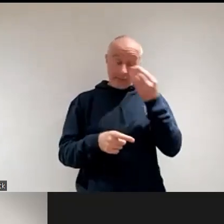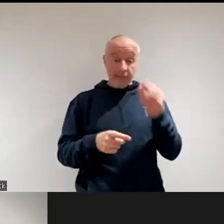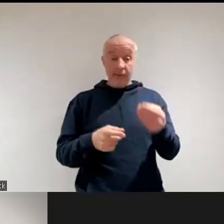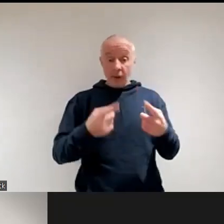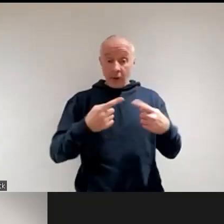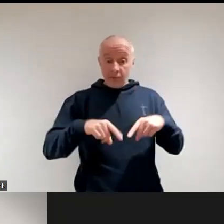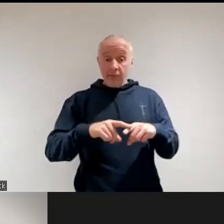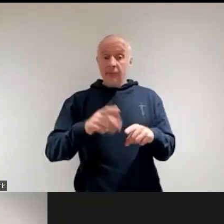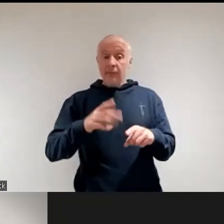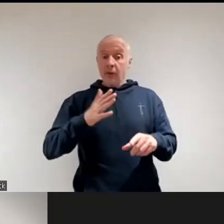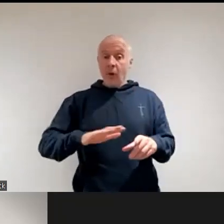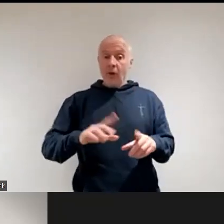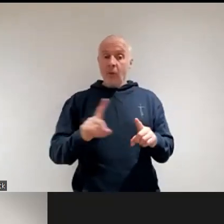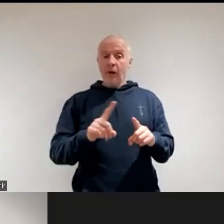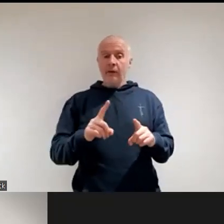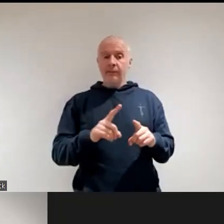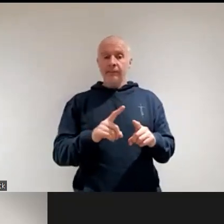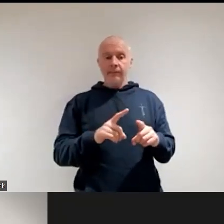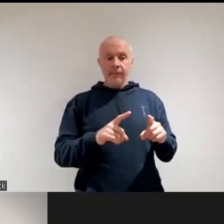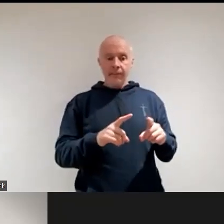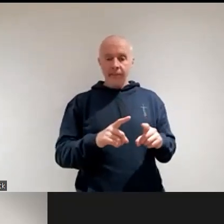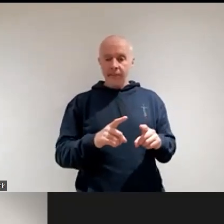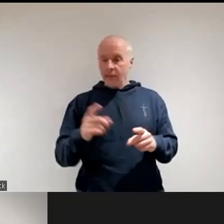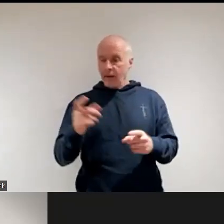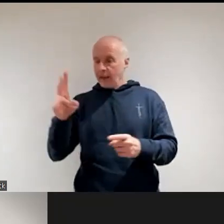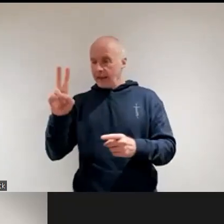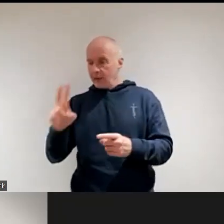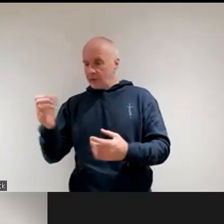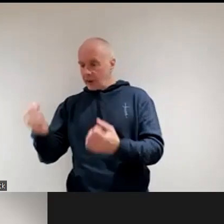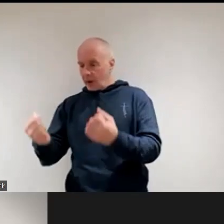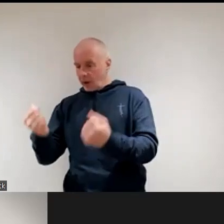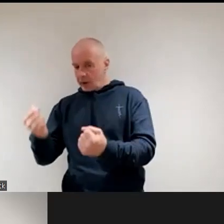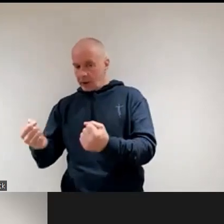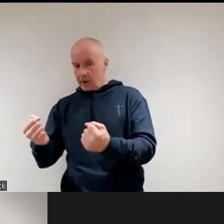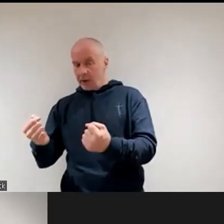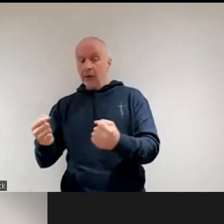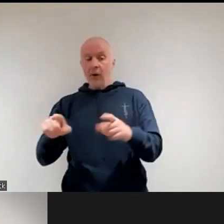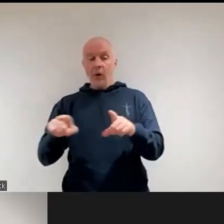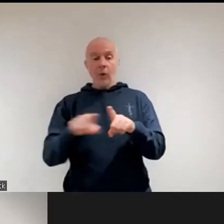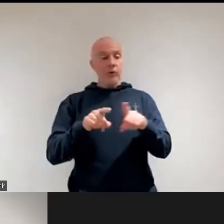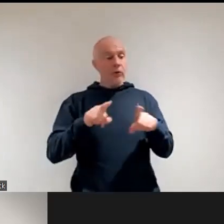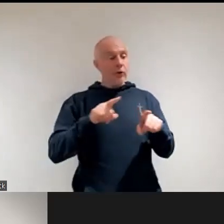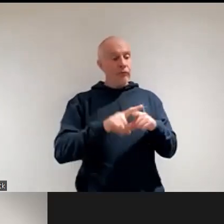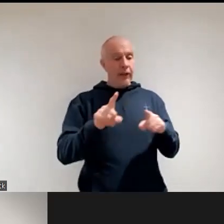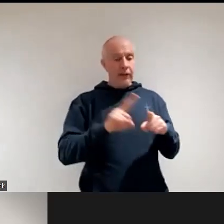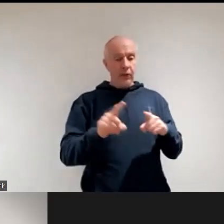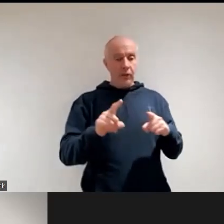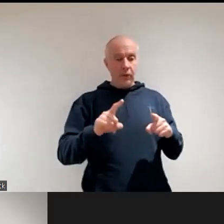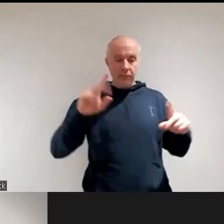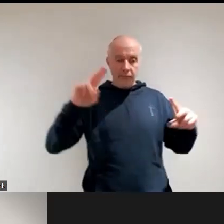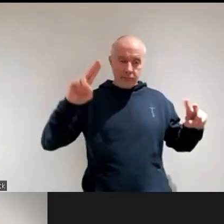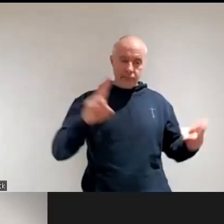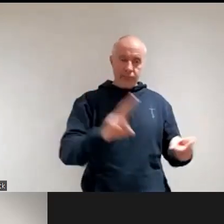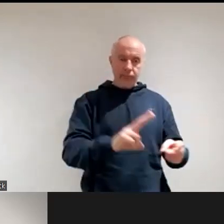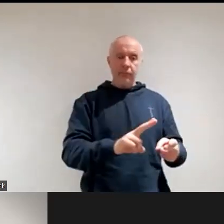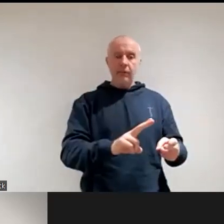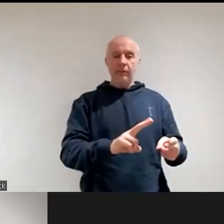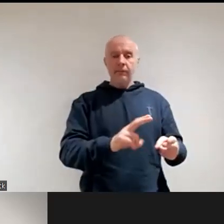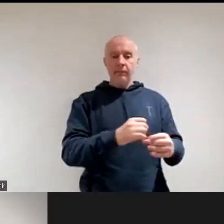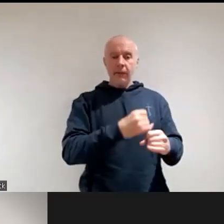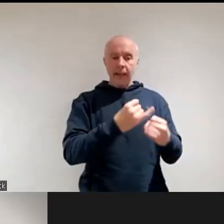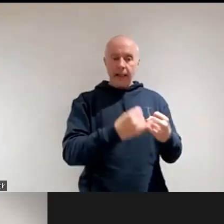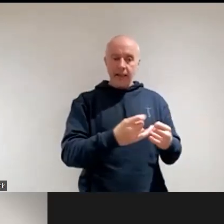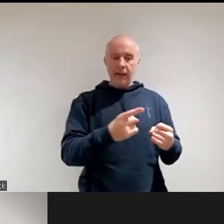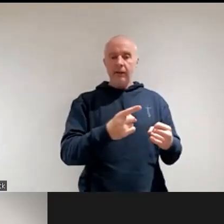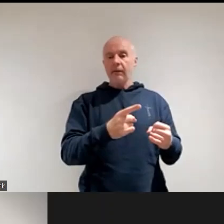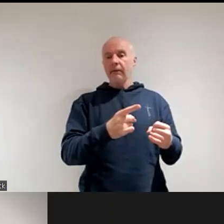trying to electrify cars, we're also trying to accelerate the generation of the renewable